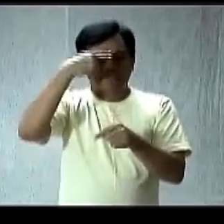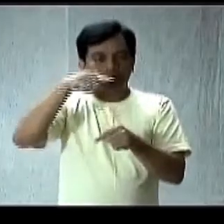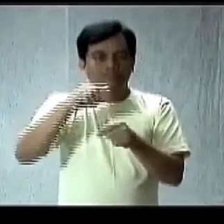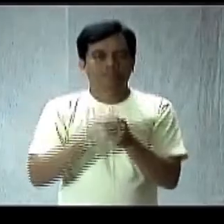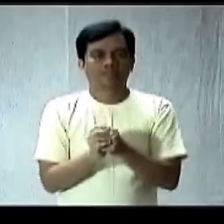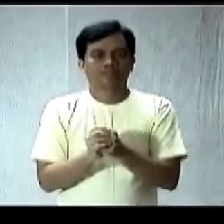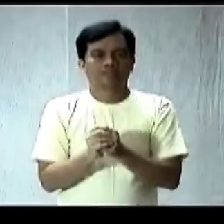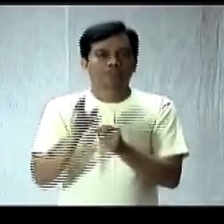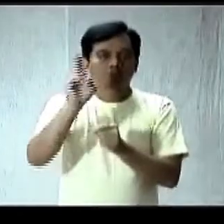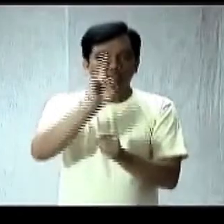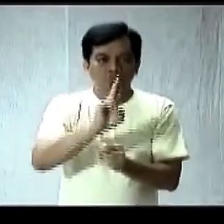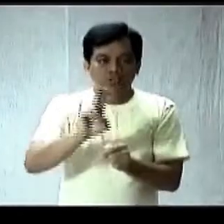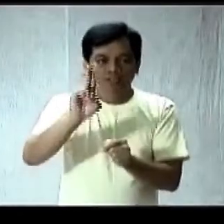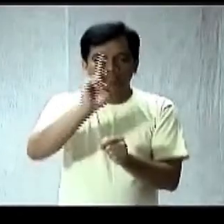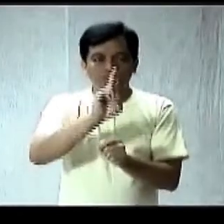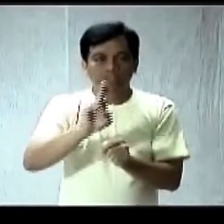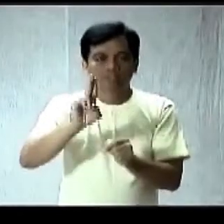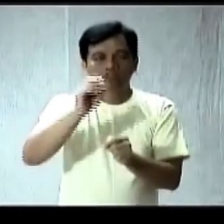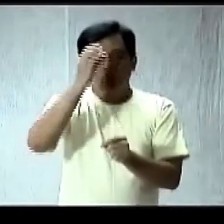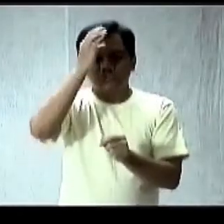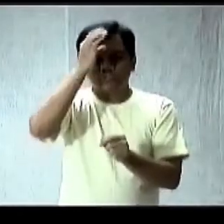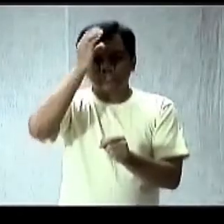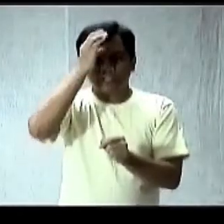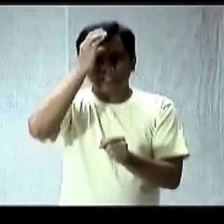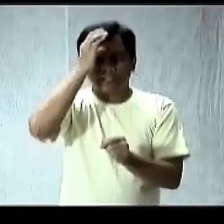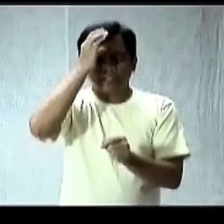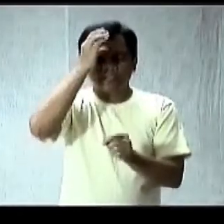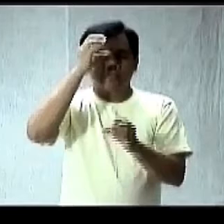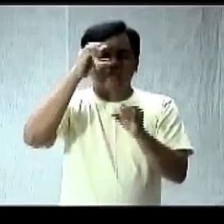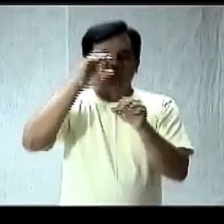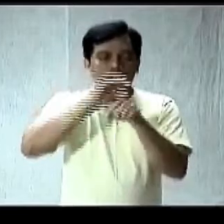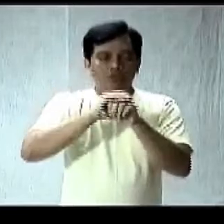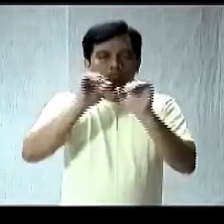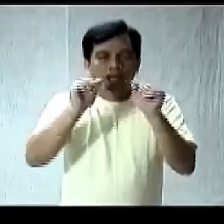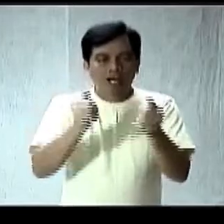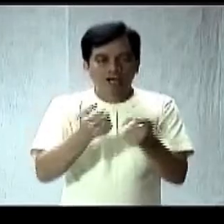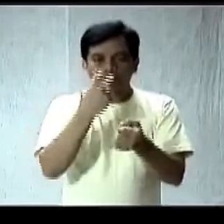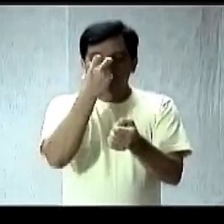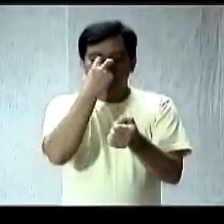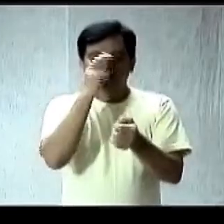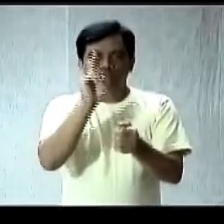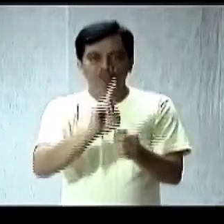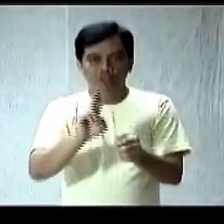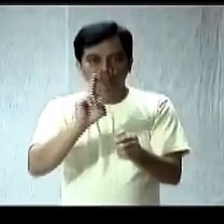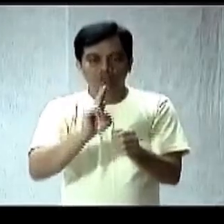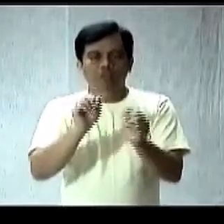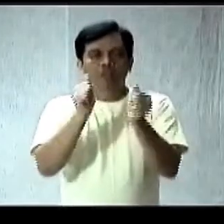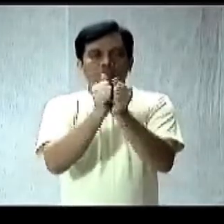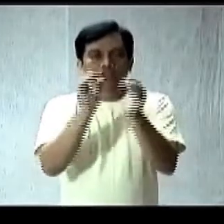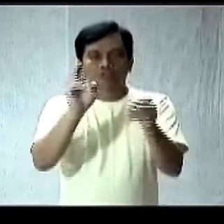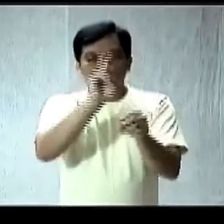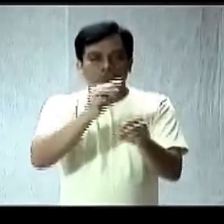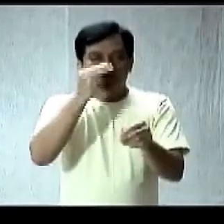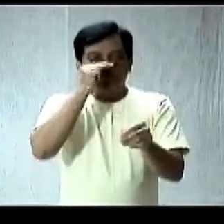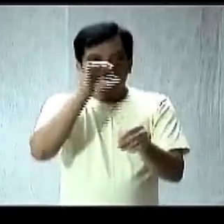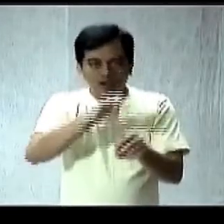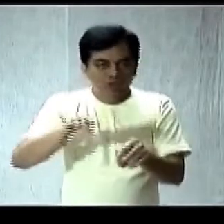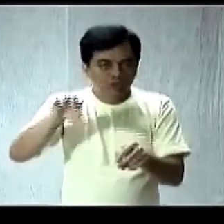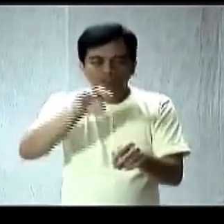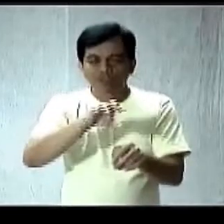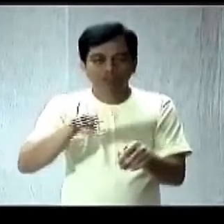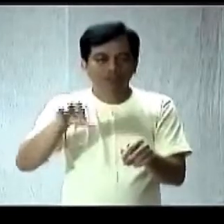Thailand. Using the computer on how the blind use it. So without using the